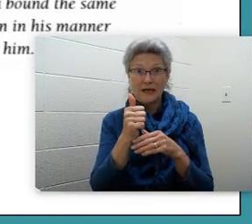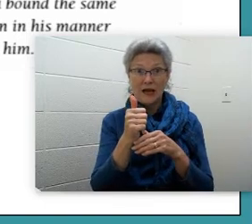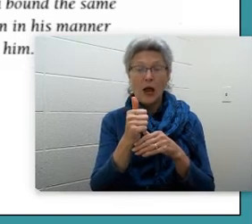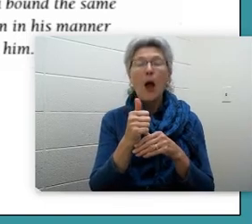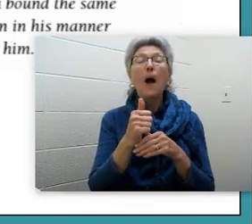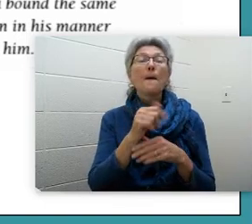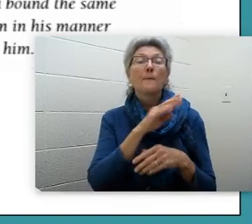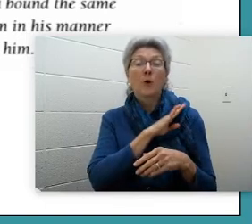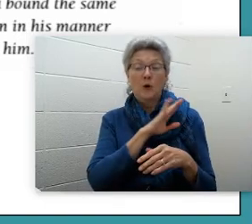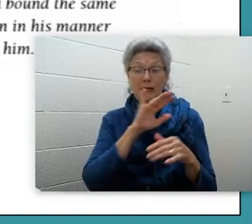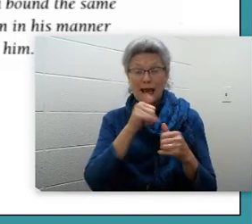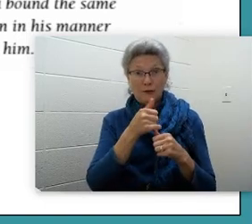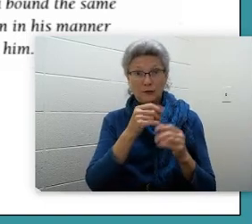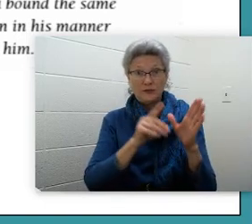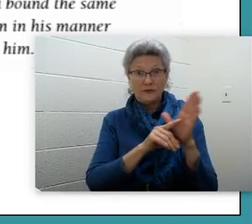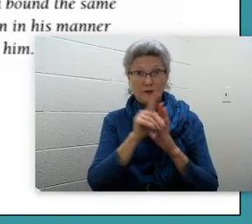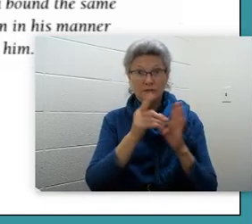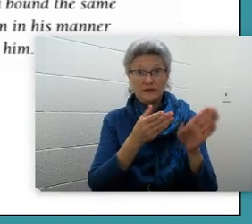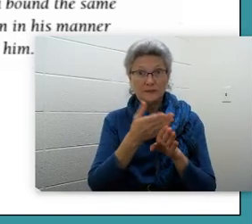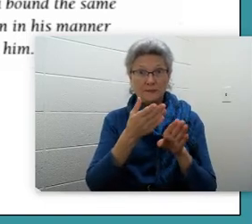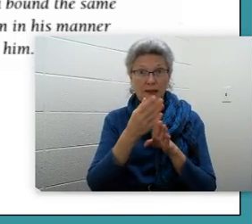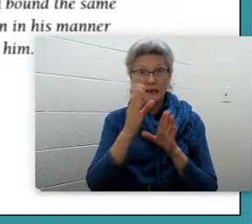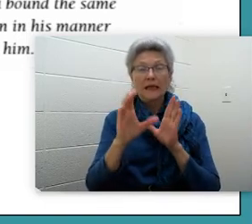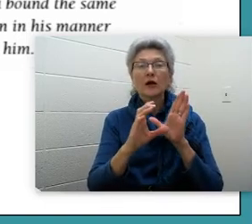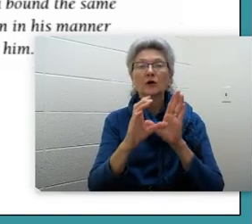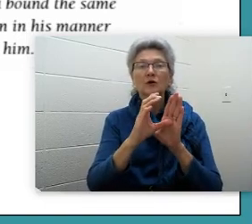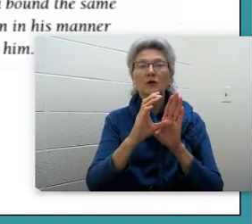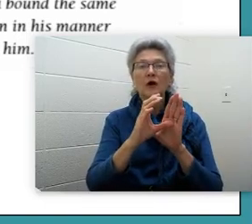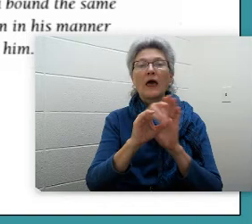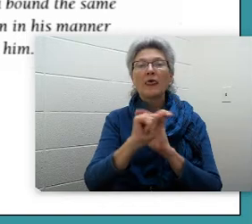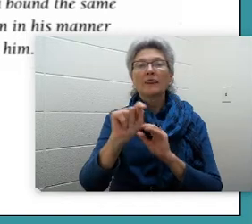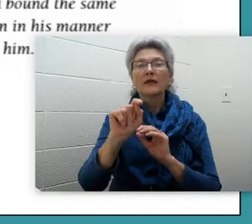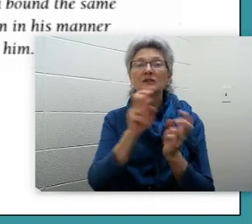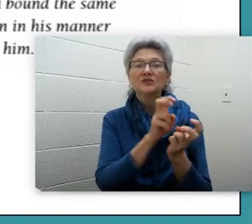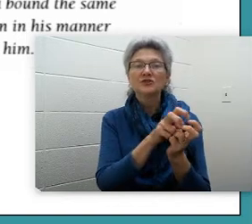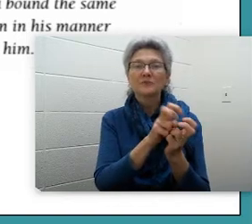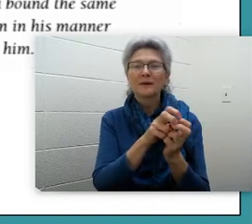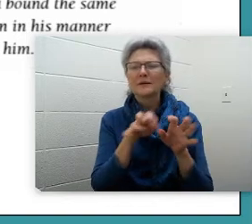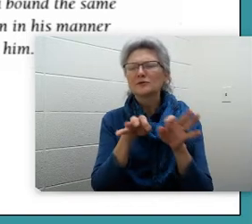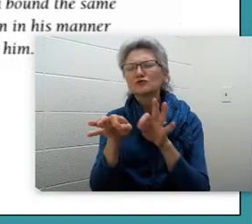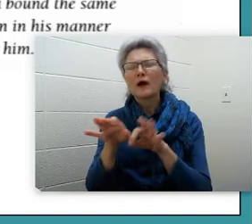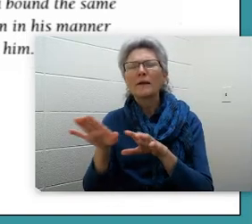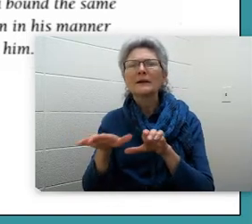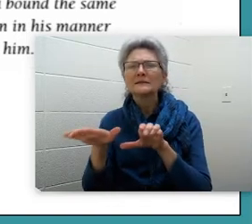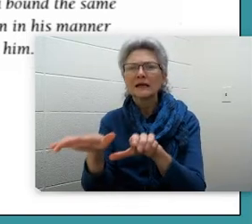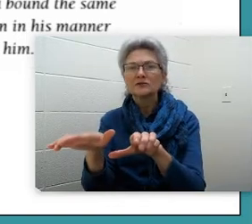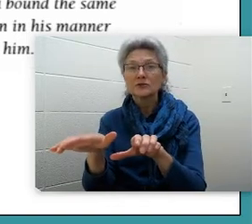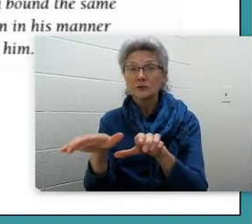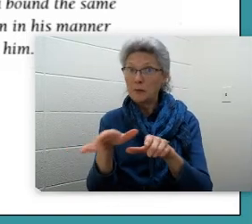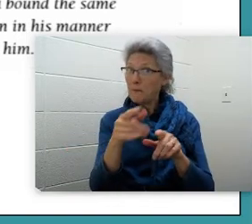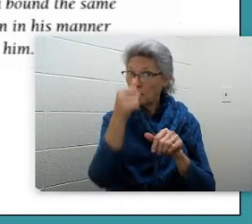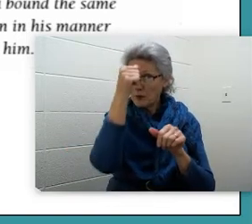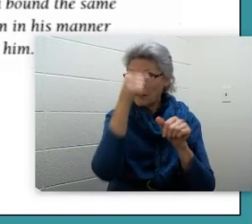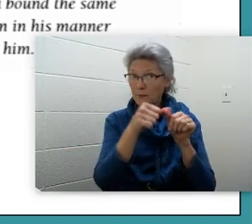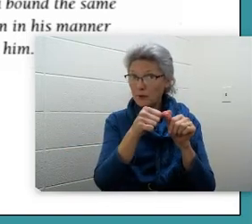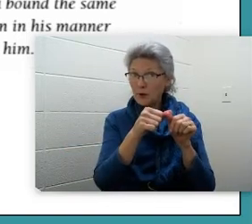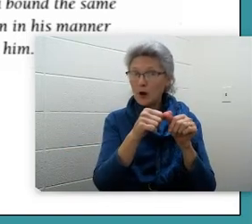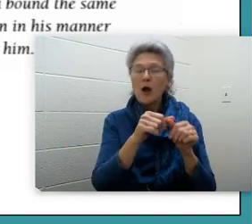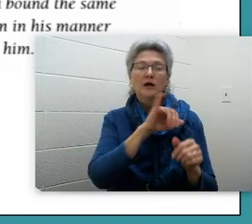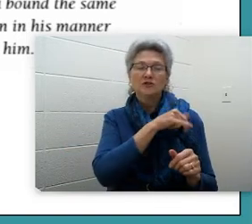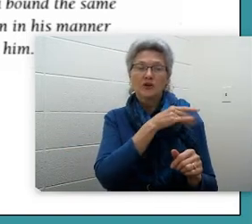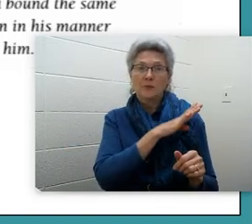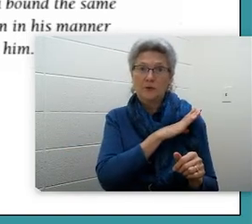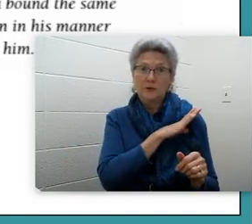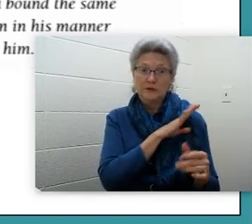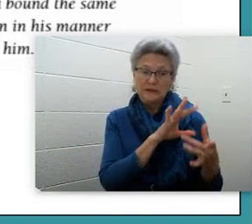main character, the chipmunk, by describing its actions. Note, though, that Burroughs, as the storyteller,